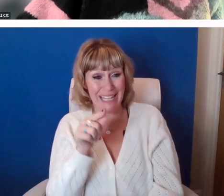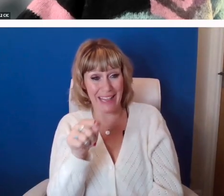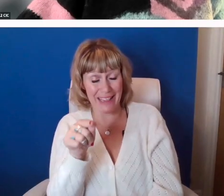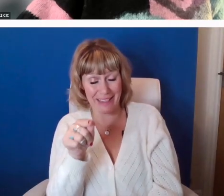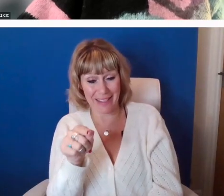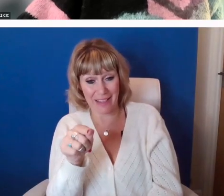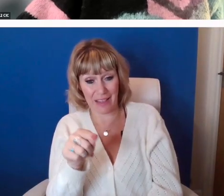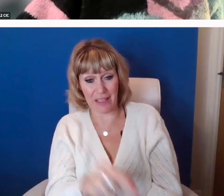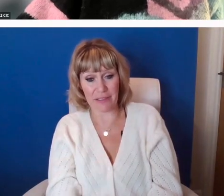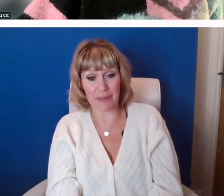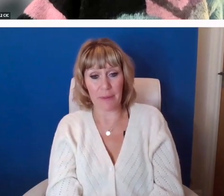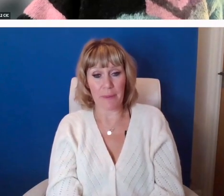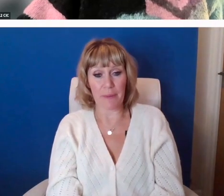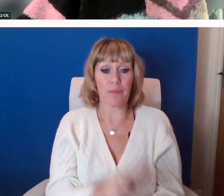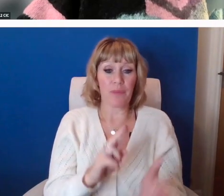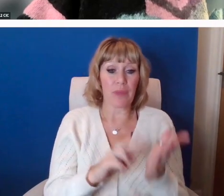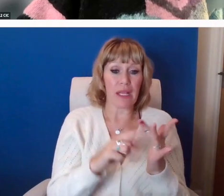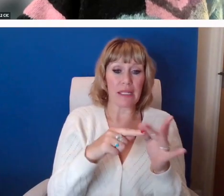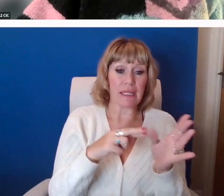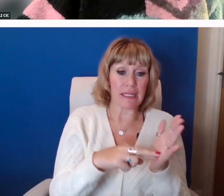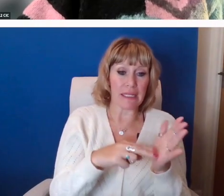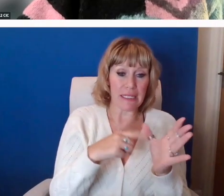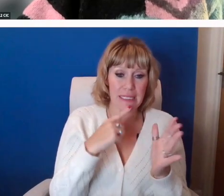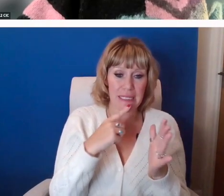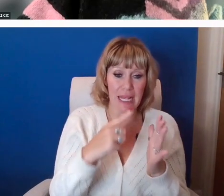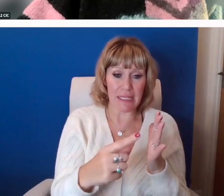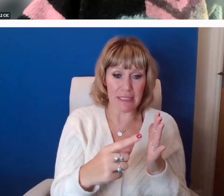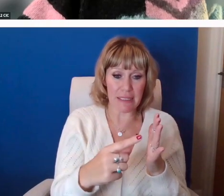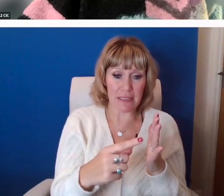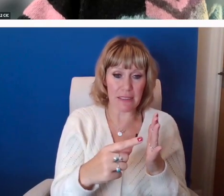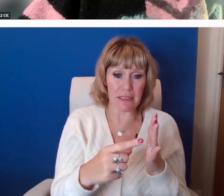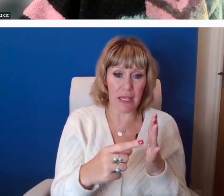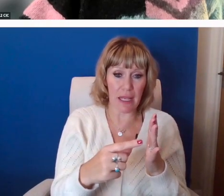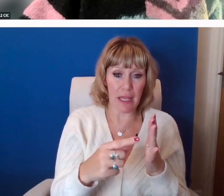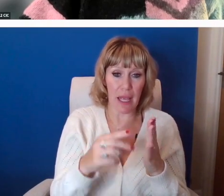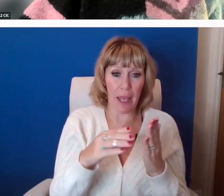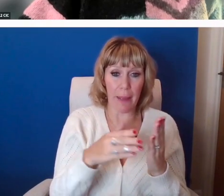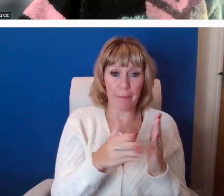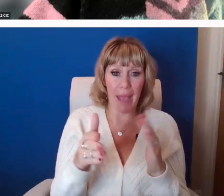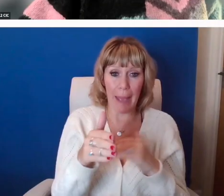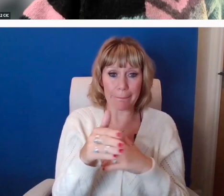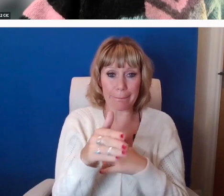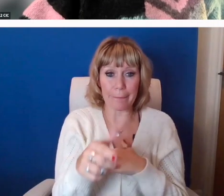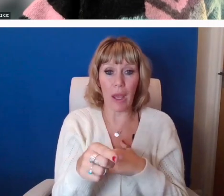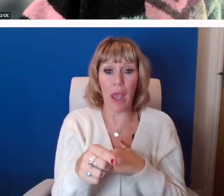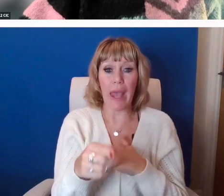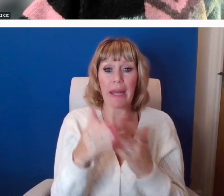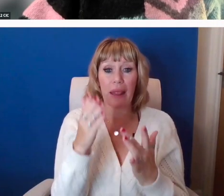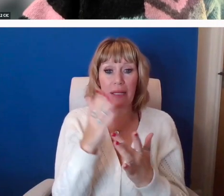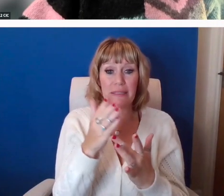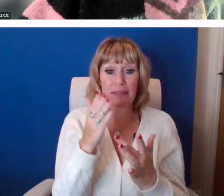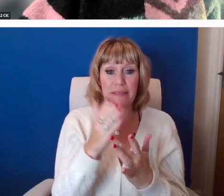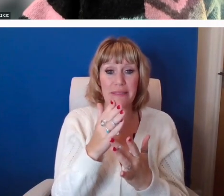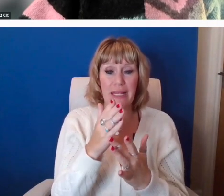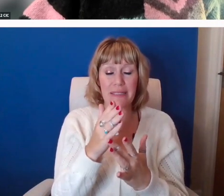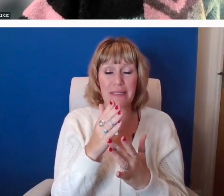Nina says a map with painted and collage elements. In the centre of the image is the TARDIS, which is surrounded by a